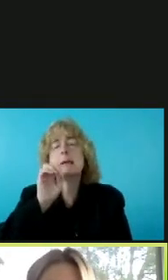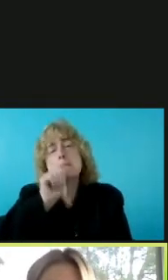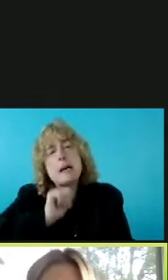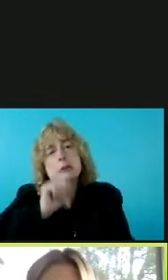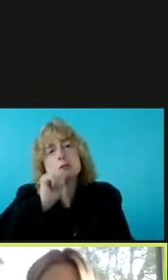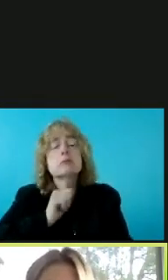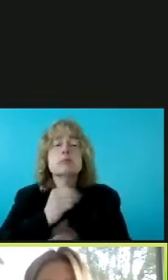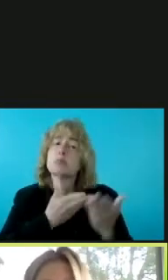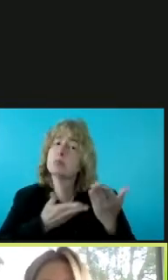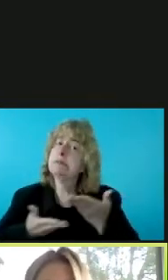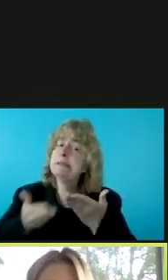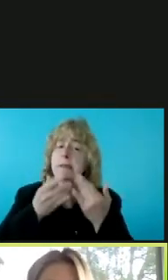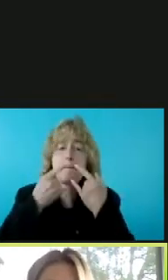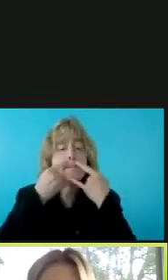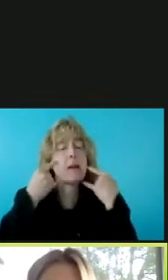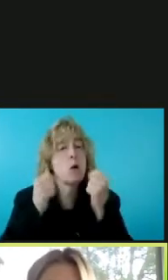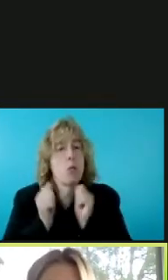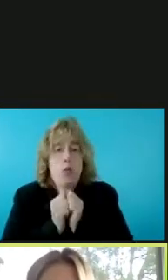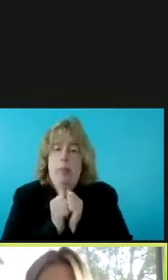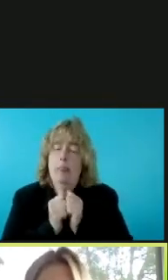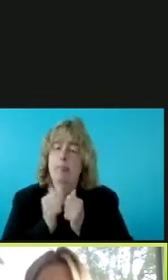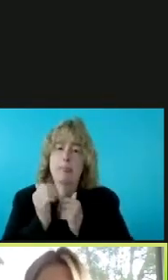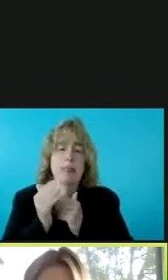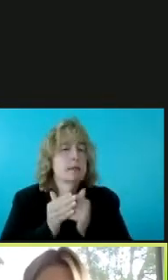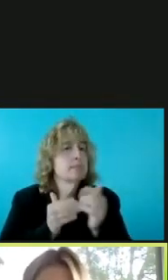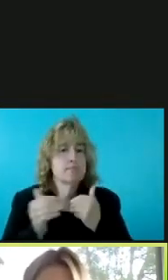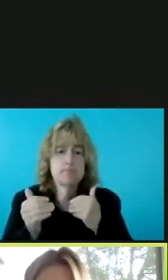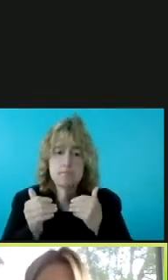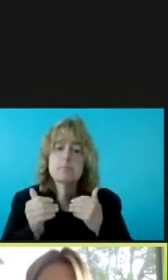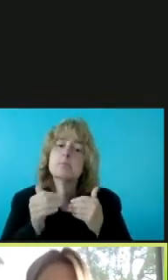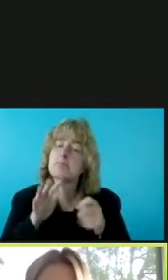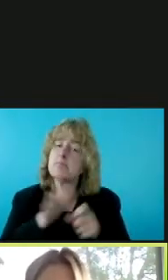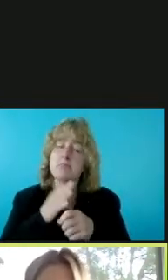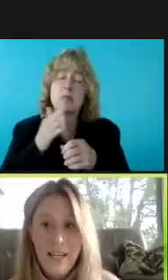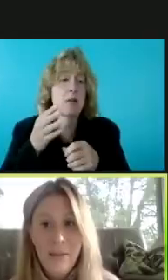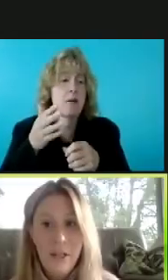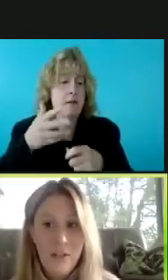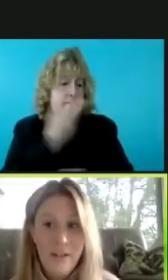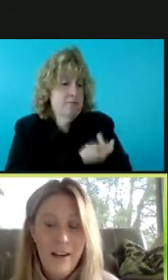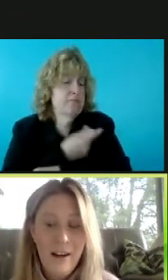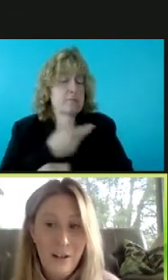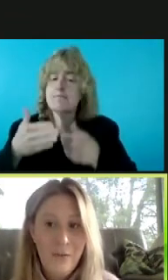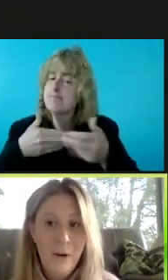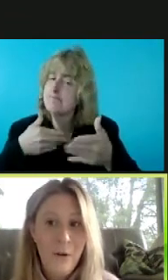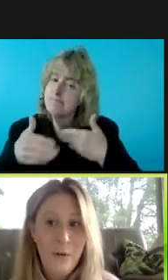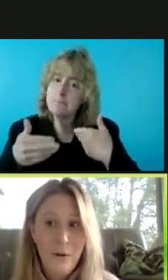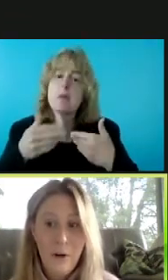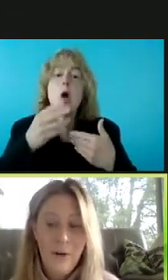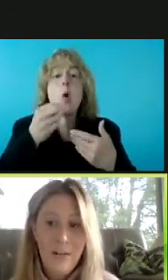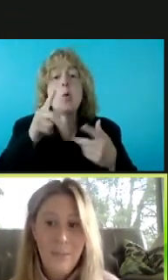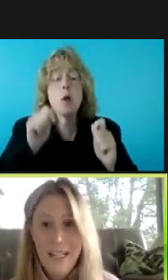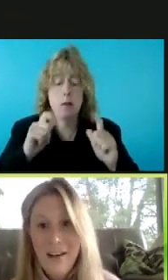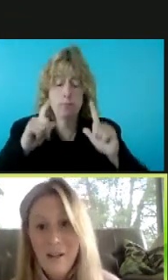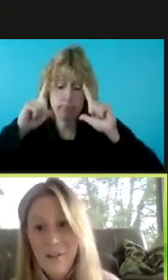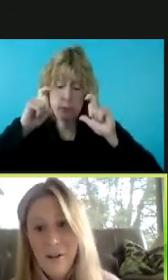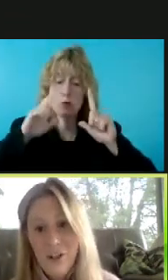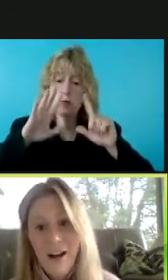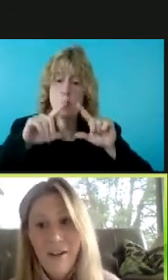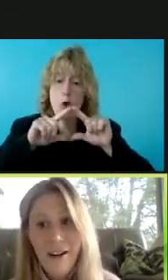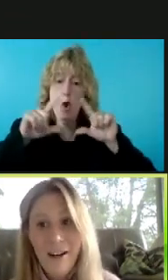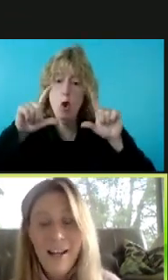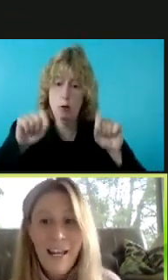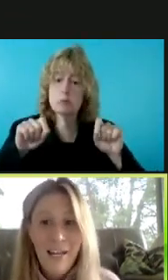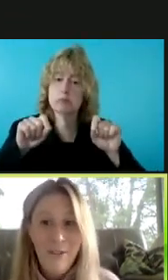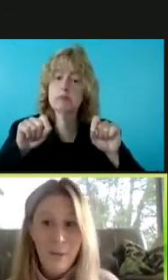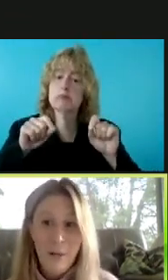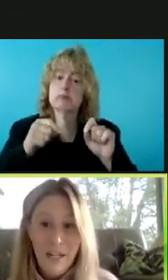fully vaccinated. And you may need to carry your vaccine card with you, and you can also take a picture of it on your phone or create a PDF of your shot